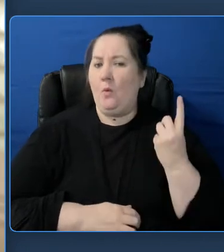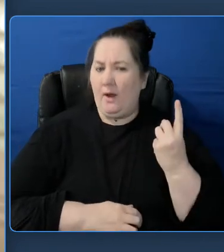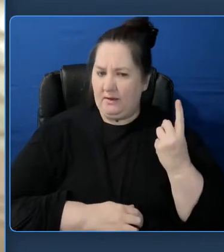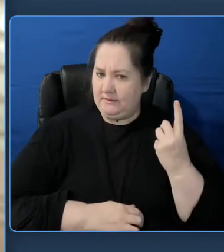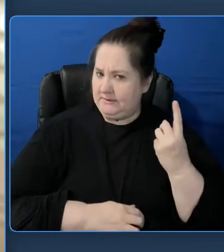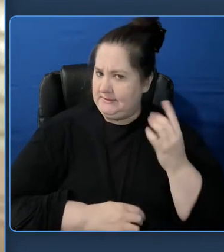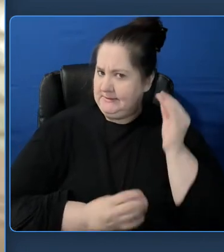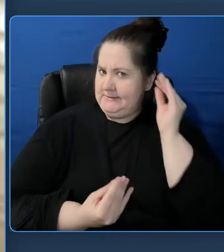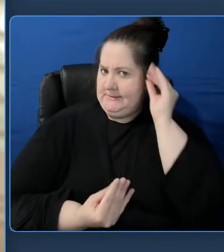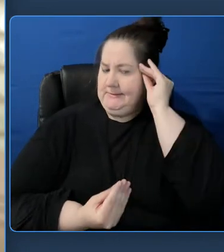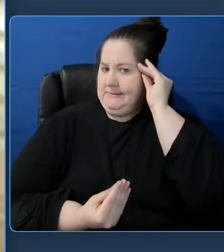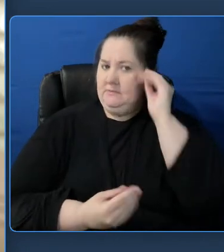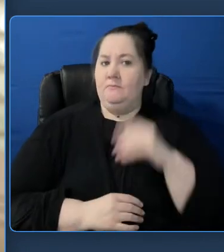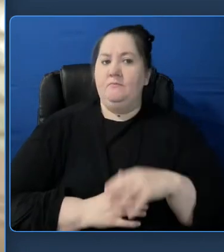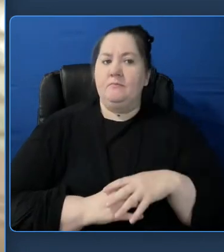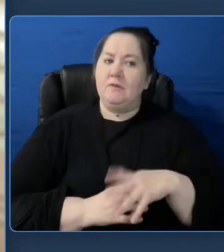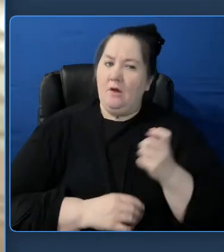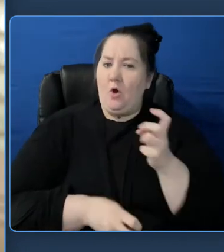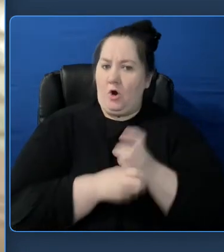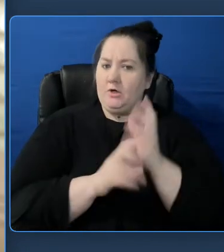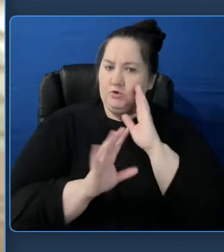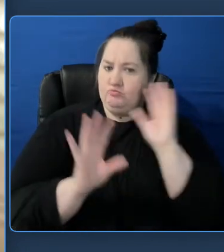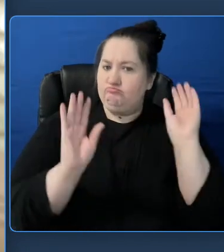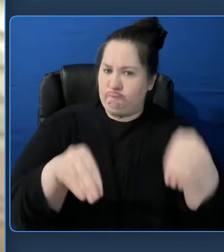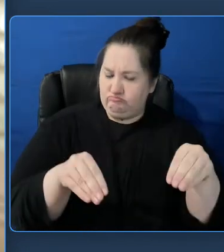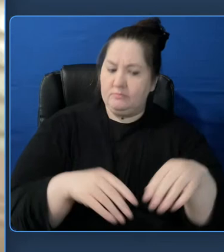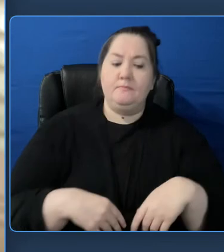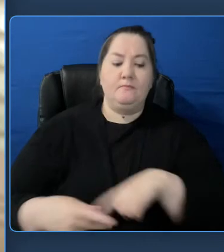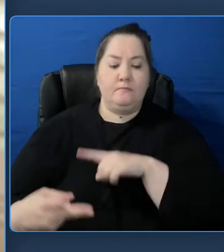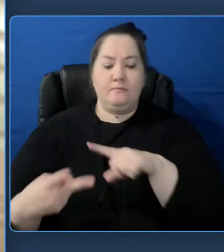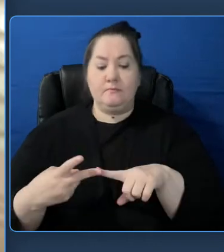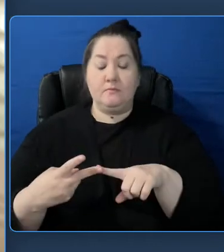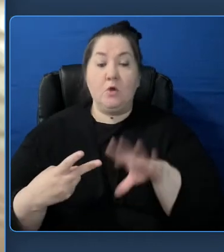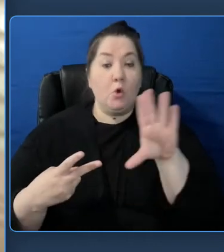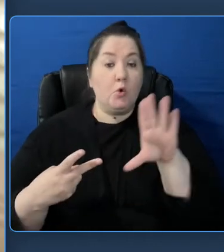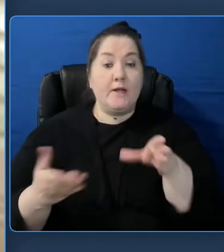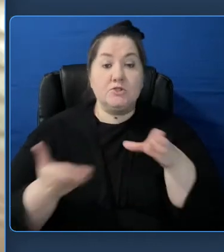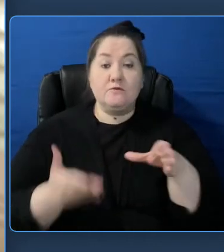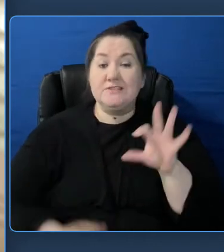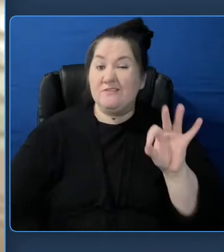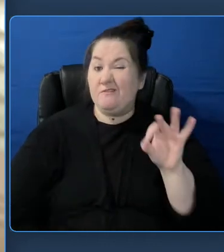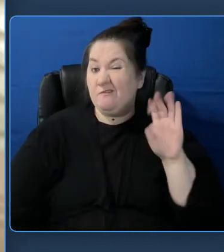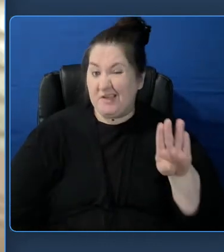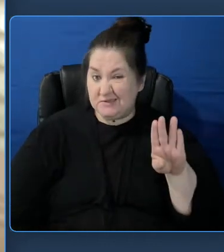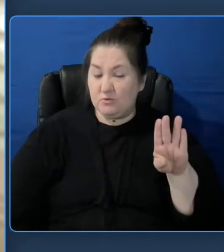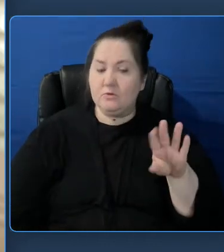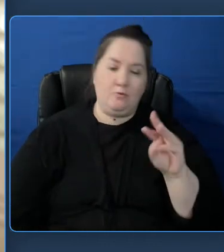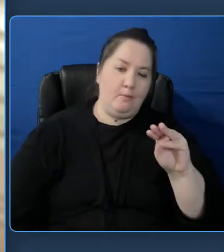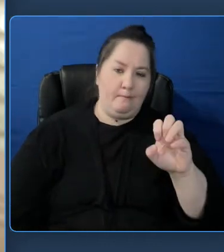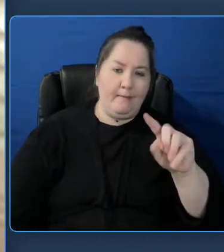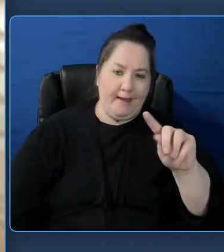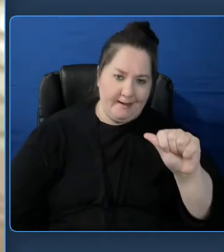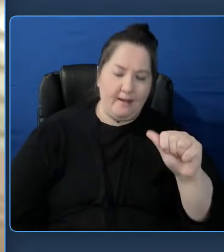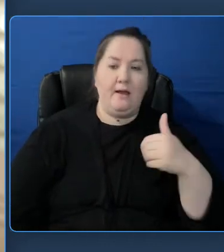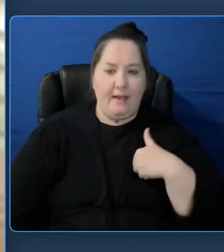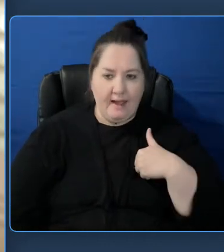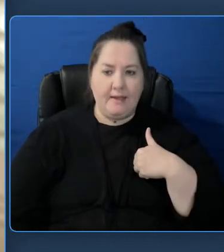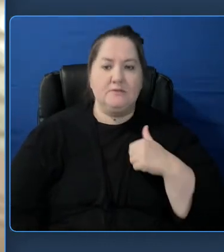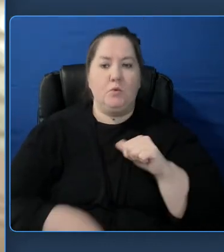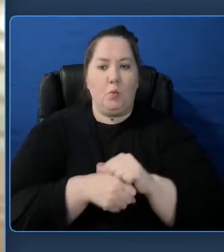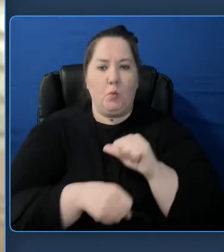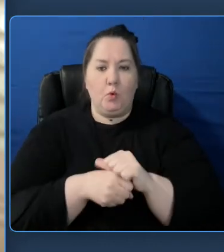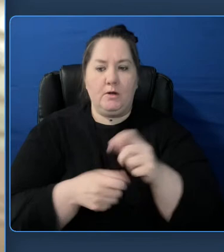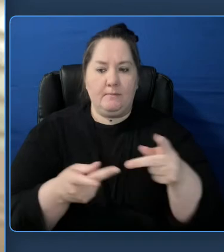One thing you have to be kind of careful of. It's a little harder to get those installed. There are also great services. Facebook has, or Meta has a Facebook